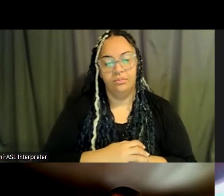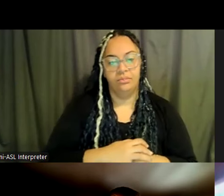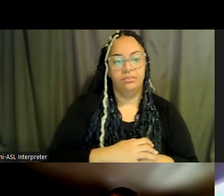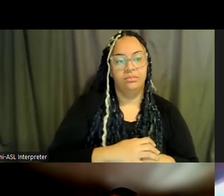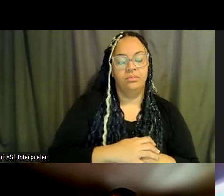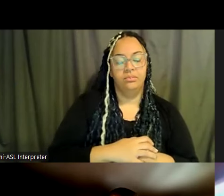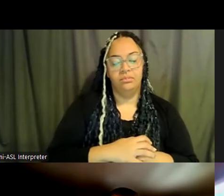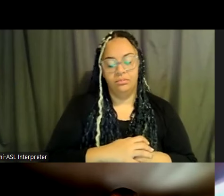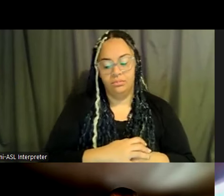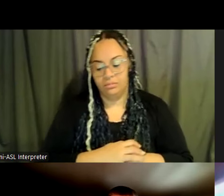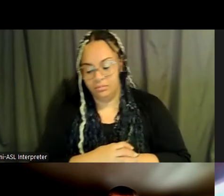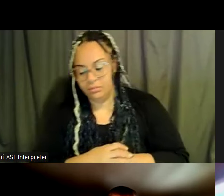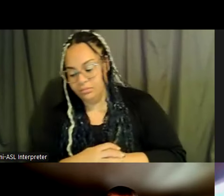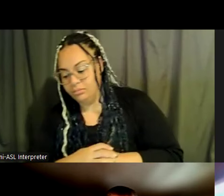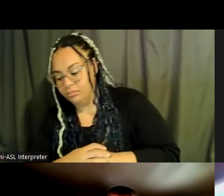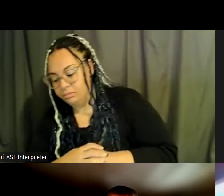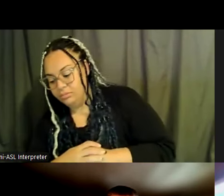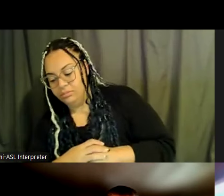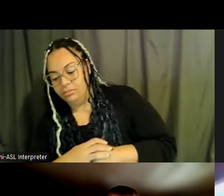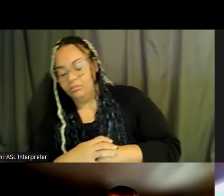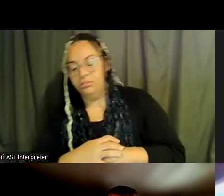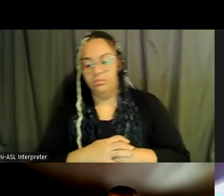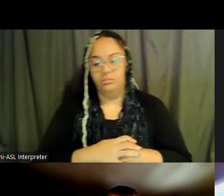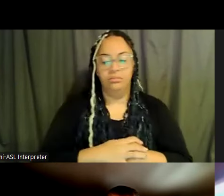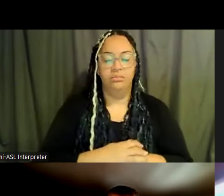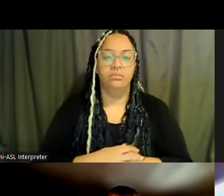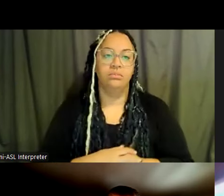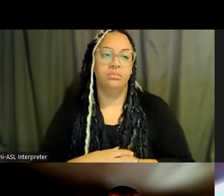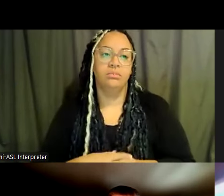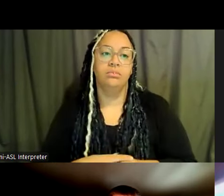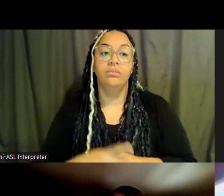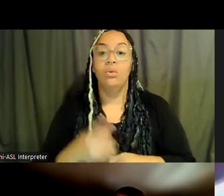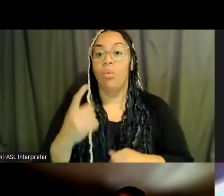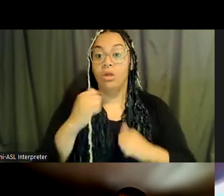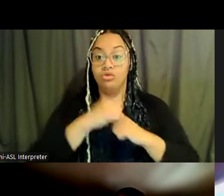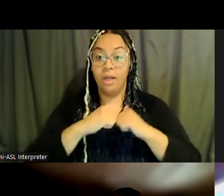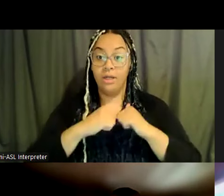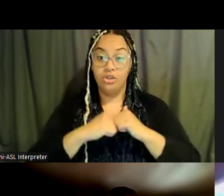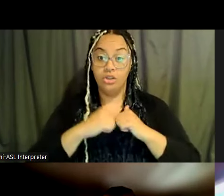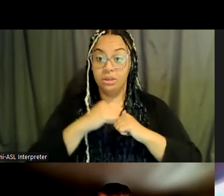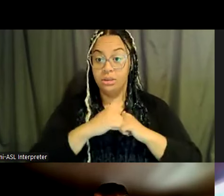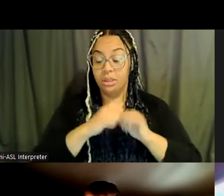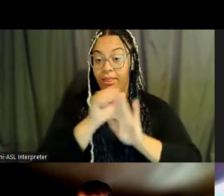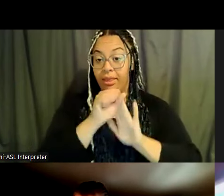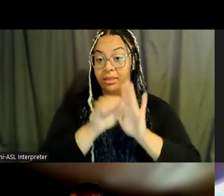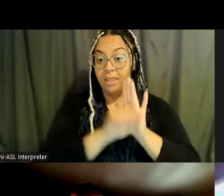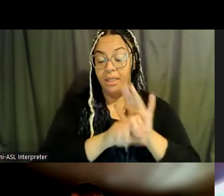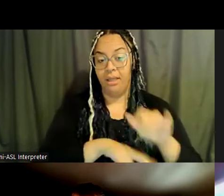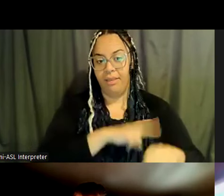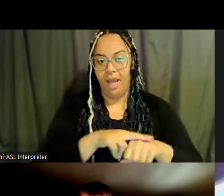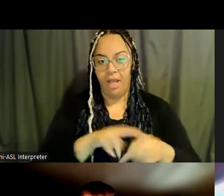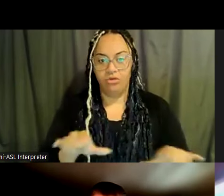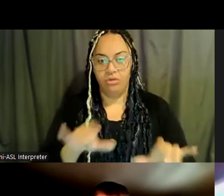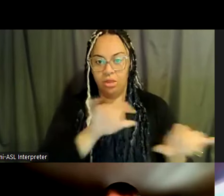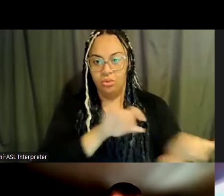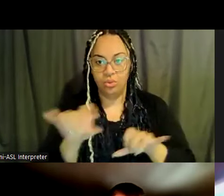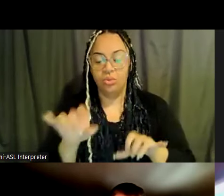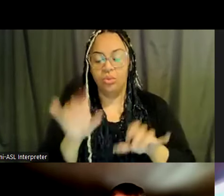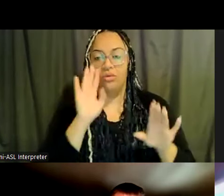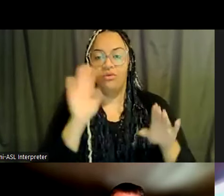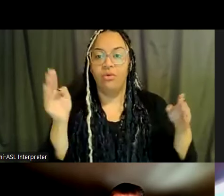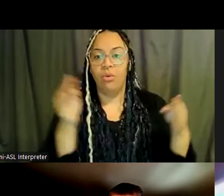So one of the strategies that the state especially, and the national does as well, focus on